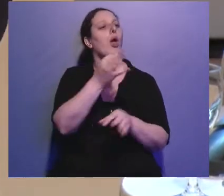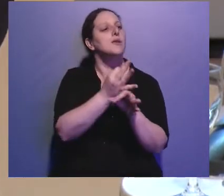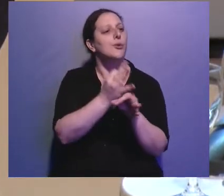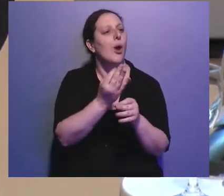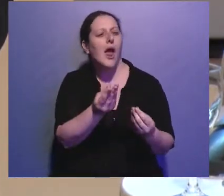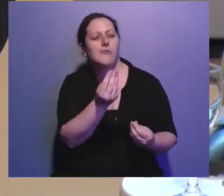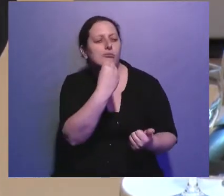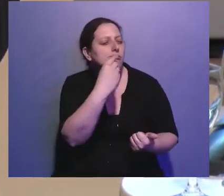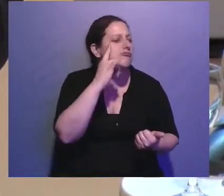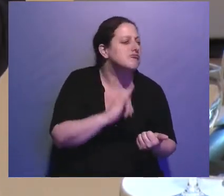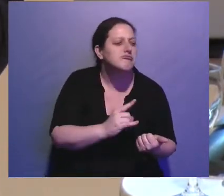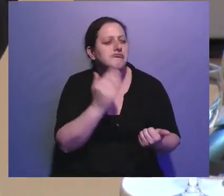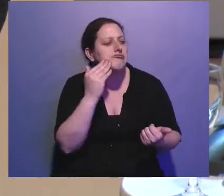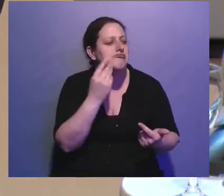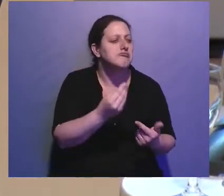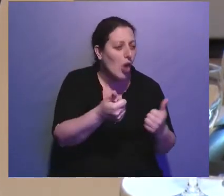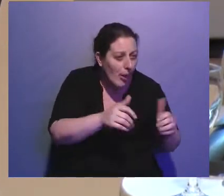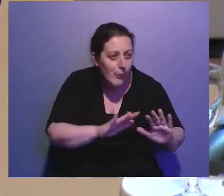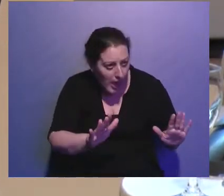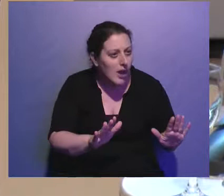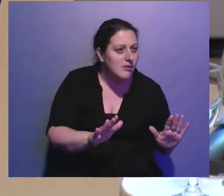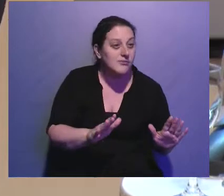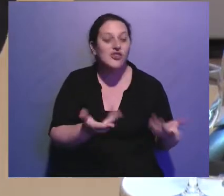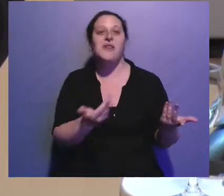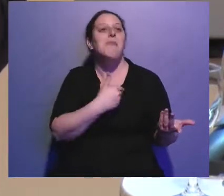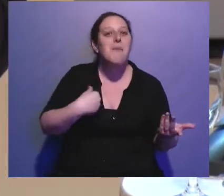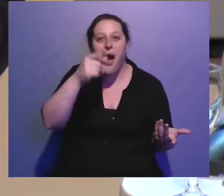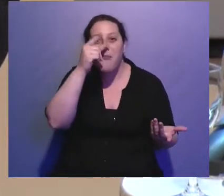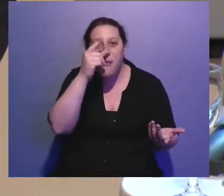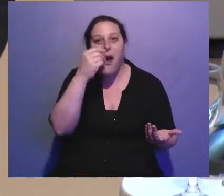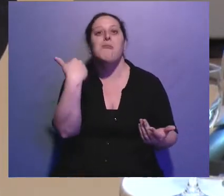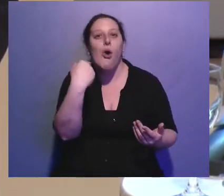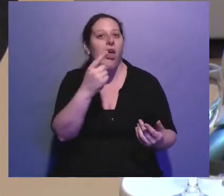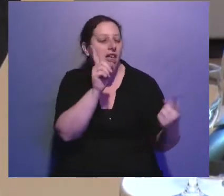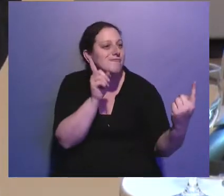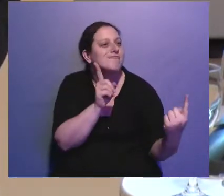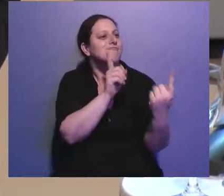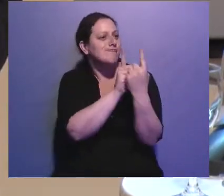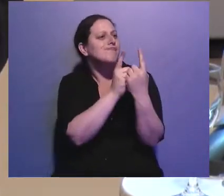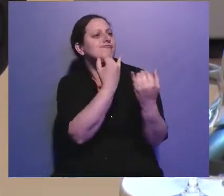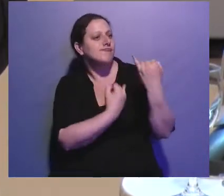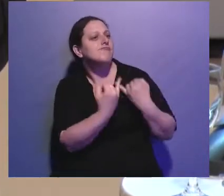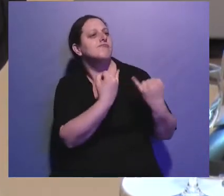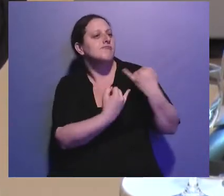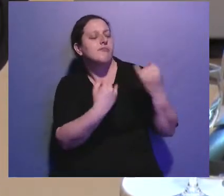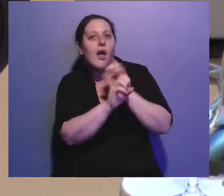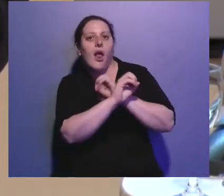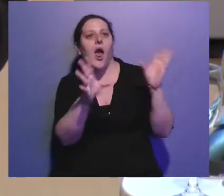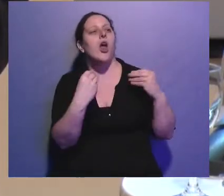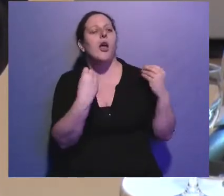the snack, the food, the meals are the right ones, so the parents there can